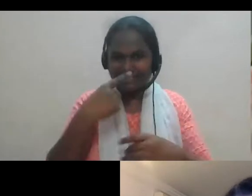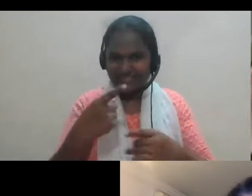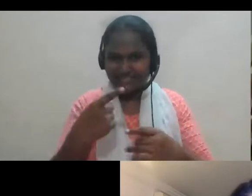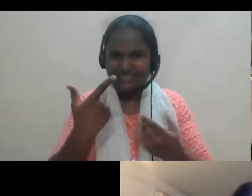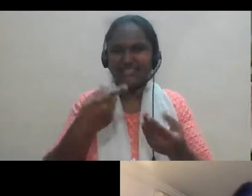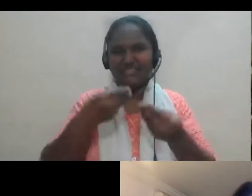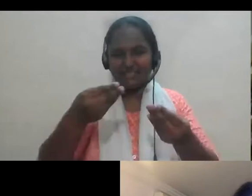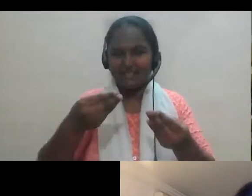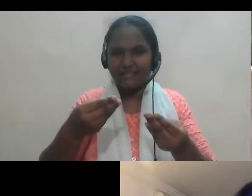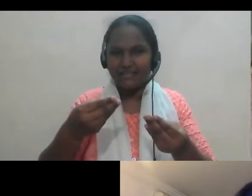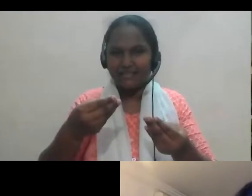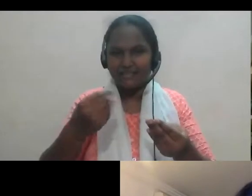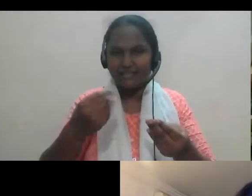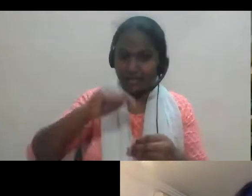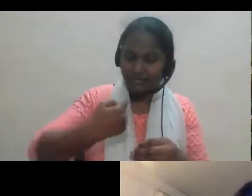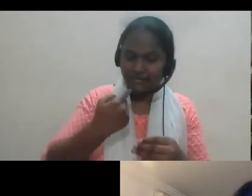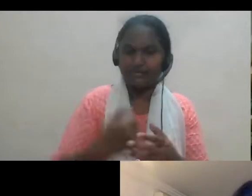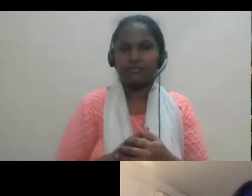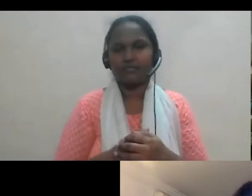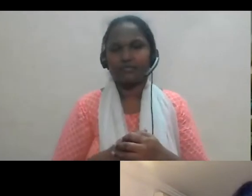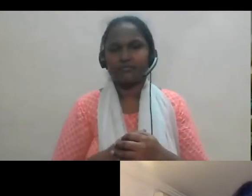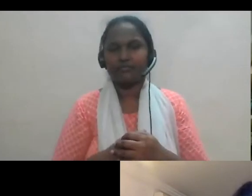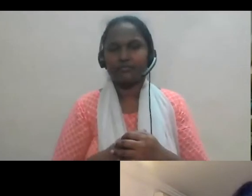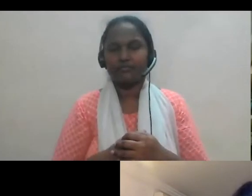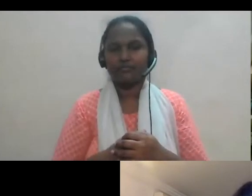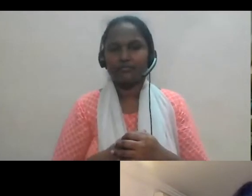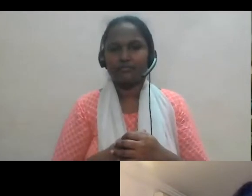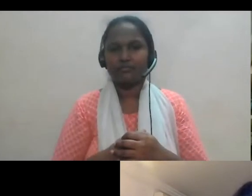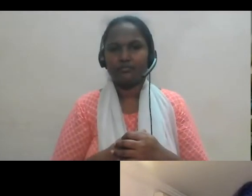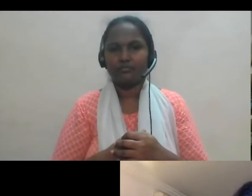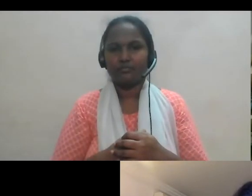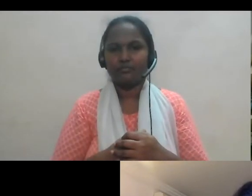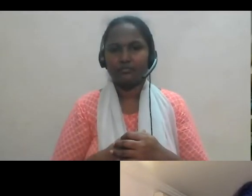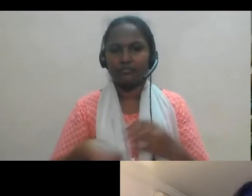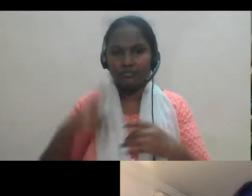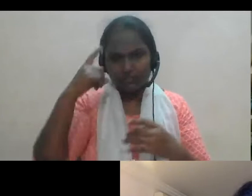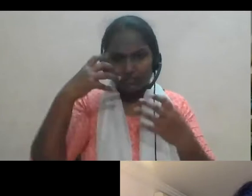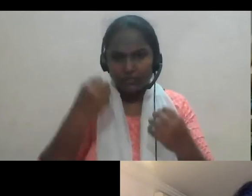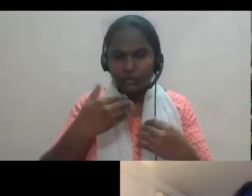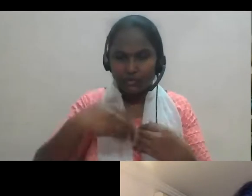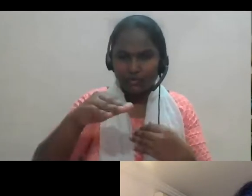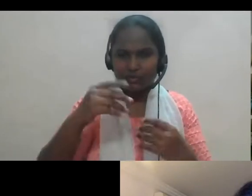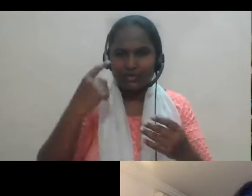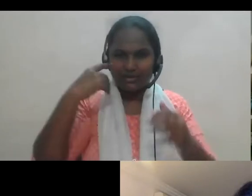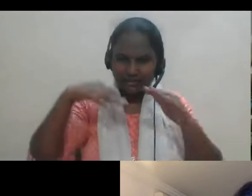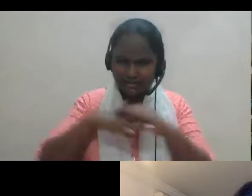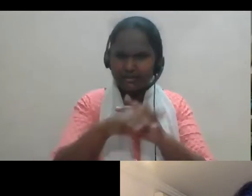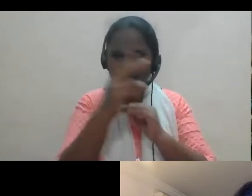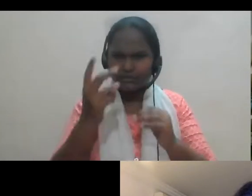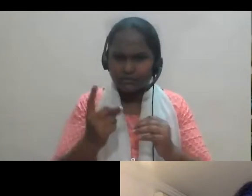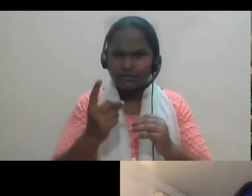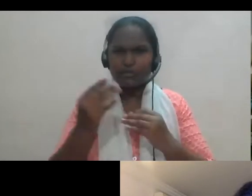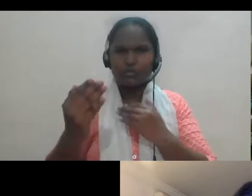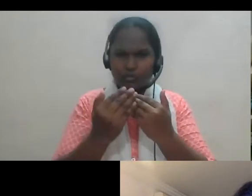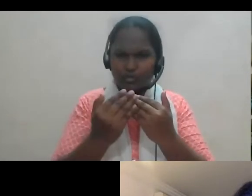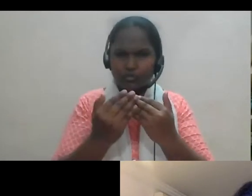us our sense. Mm-hmm. And as we now go into our second